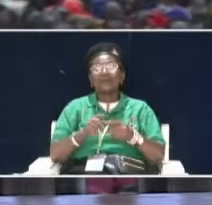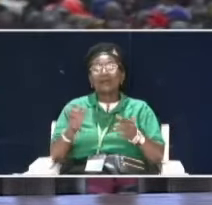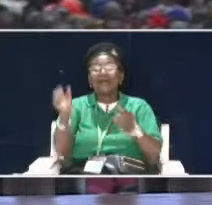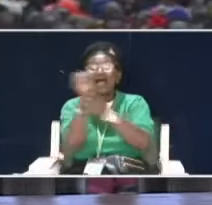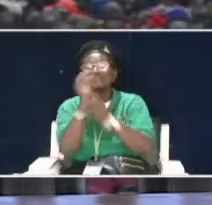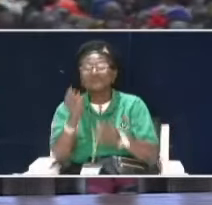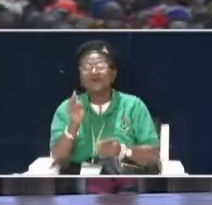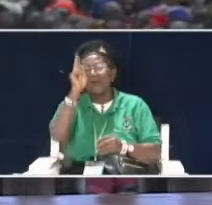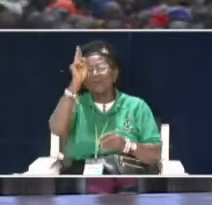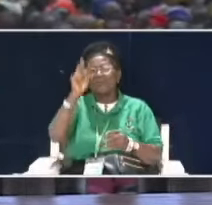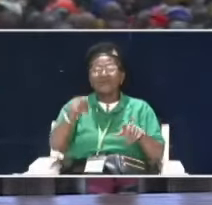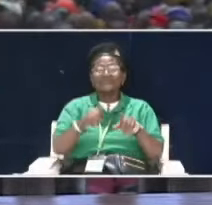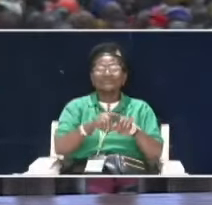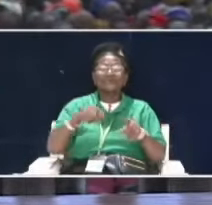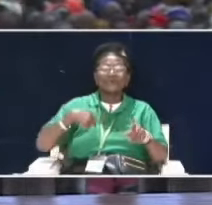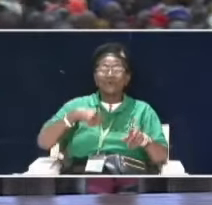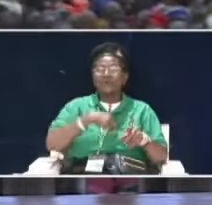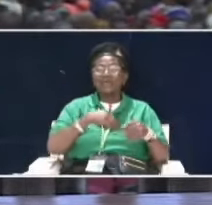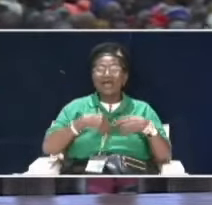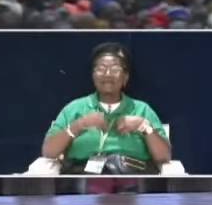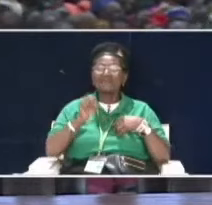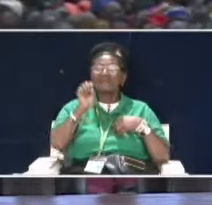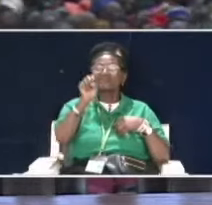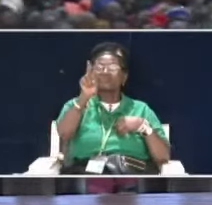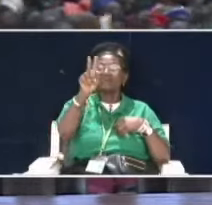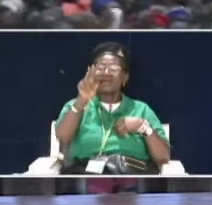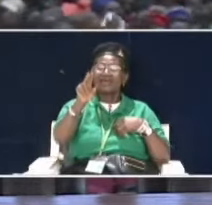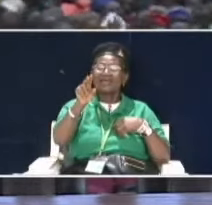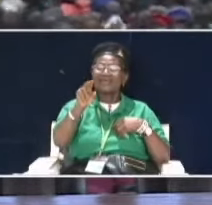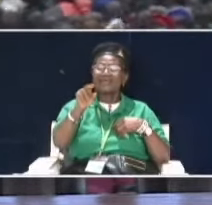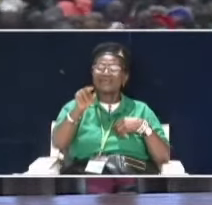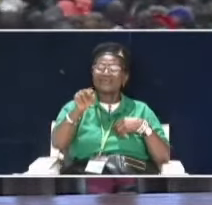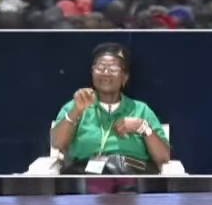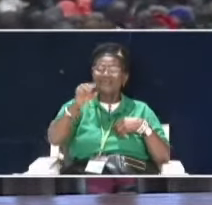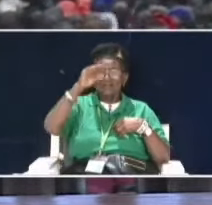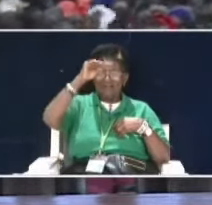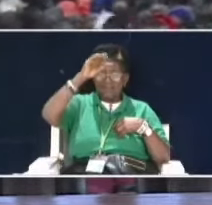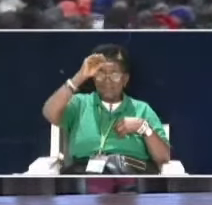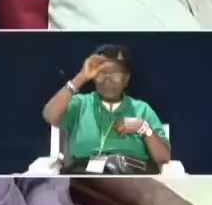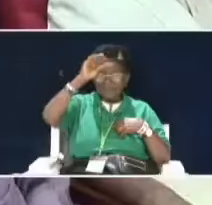So we now have 12 boys and 11 girls.